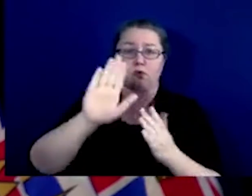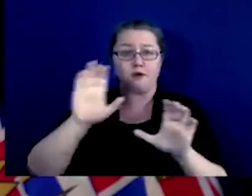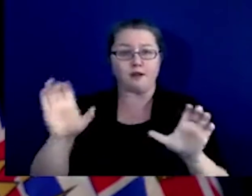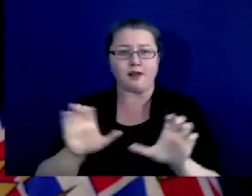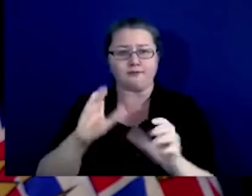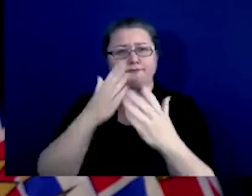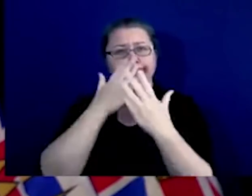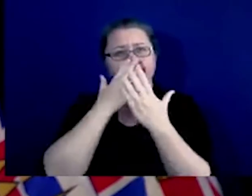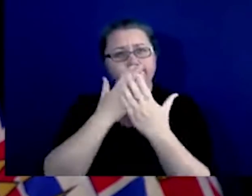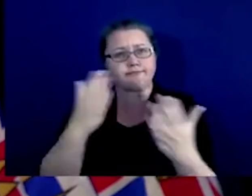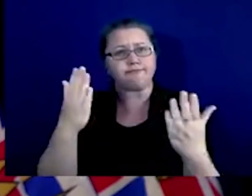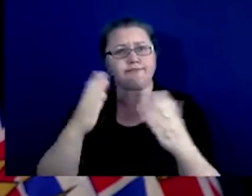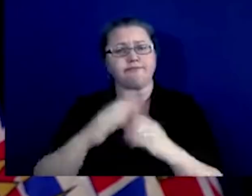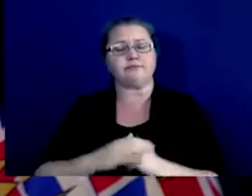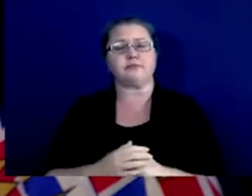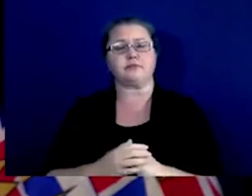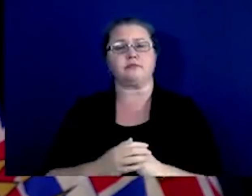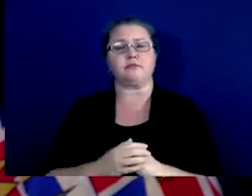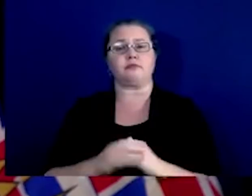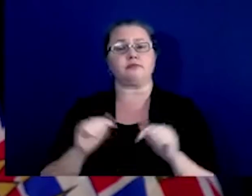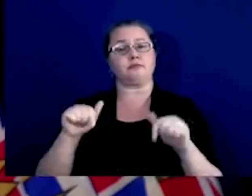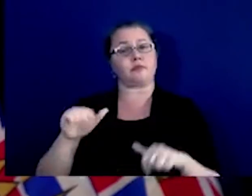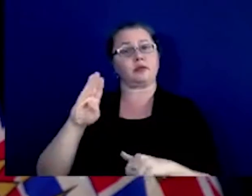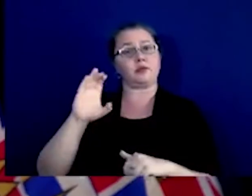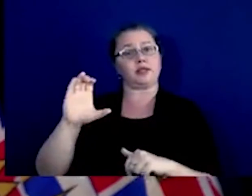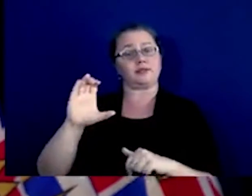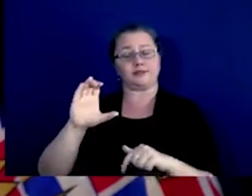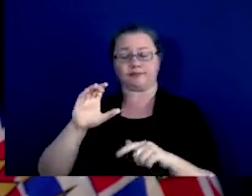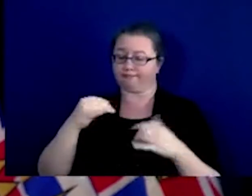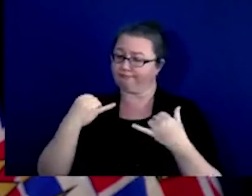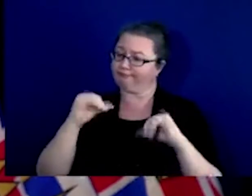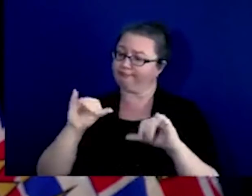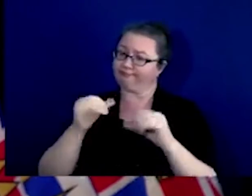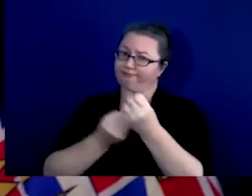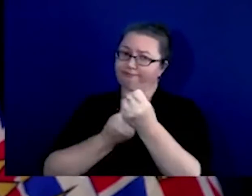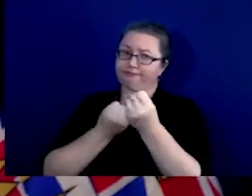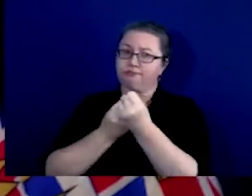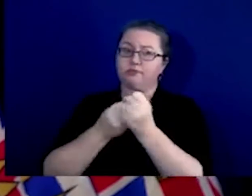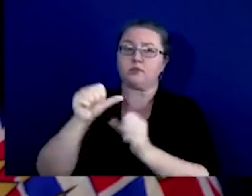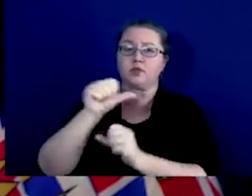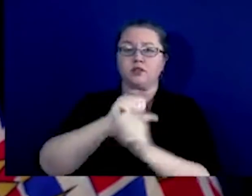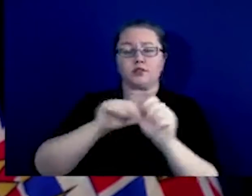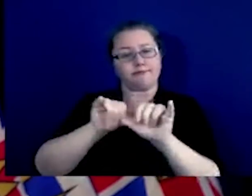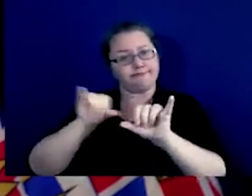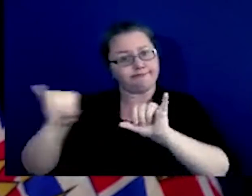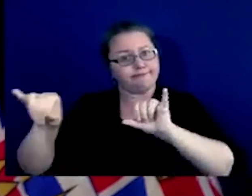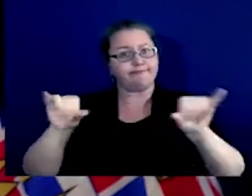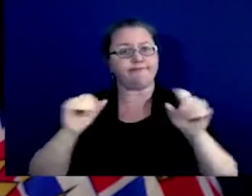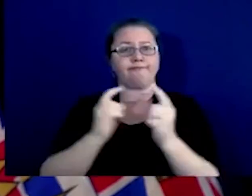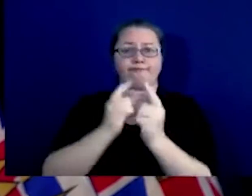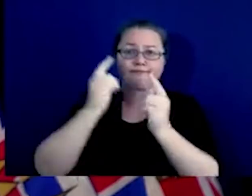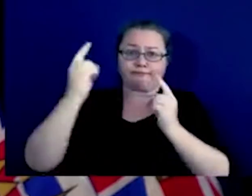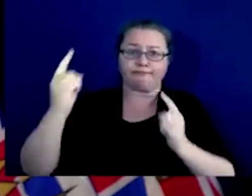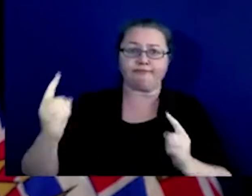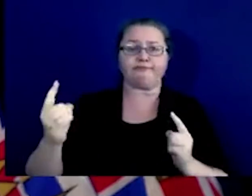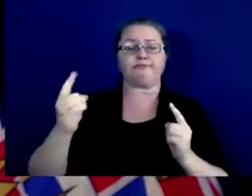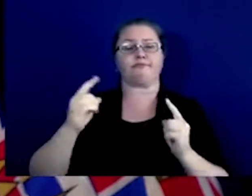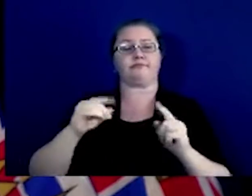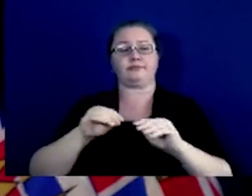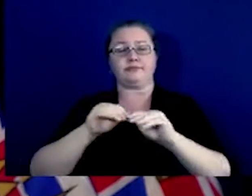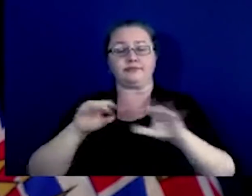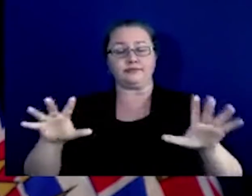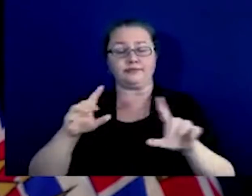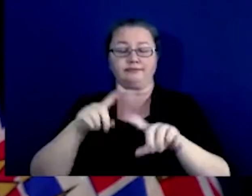is determined by how long they were in that workplace, how close they were to others, the types of activities that you were doing,